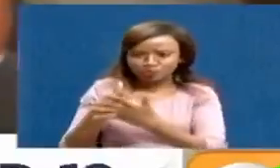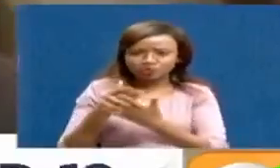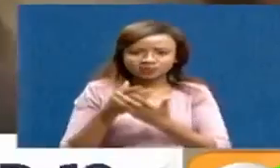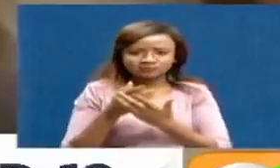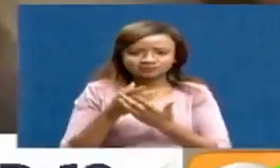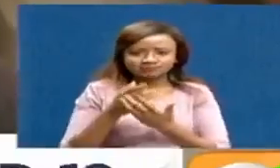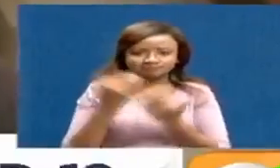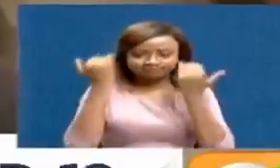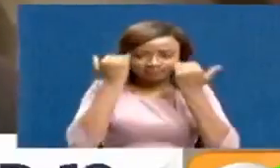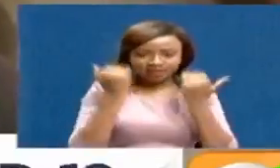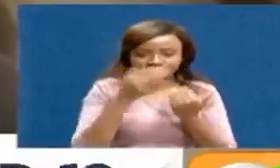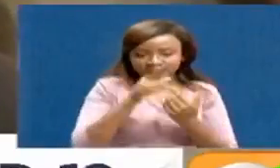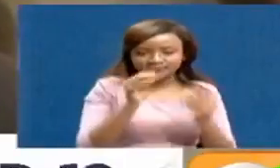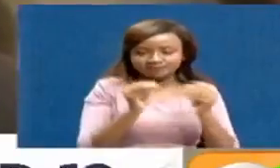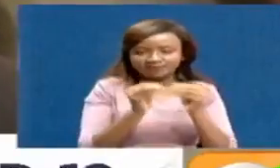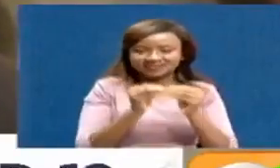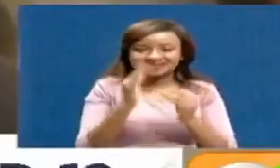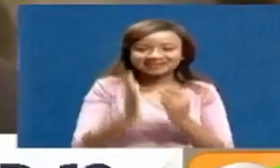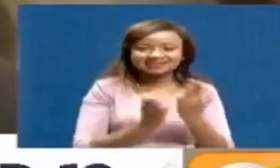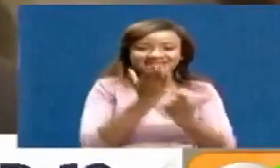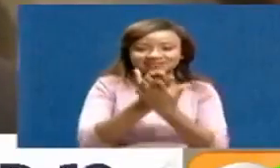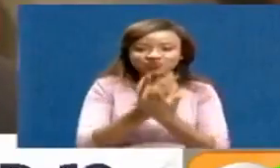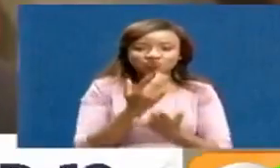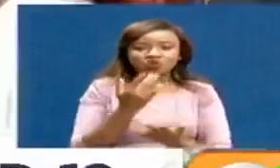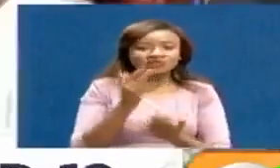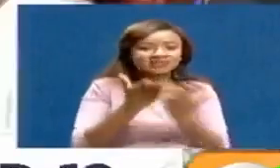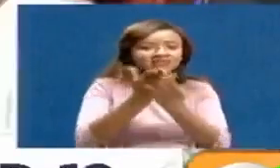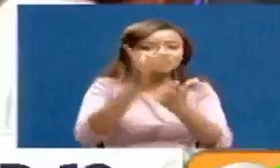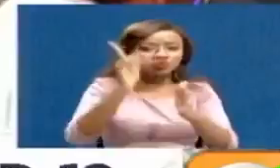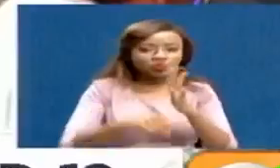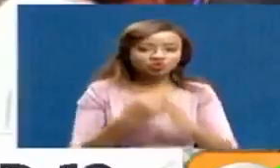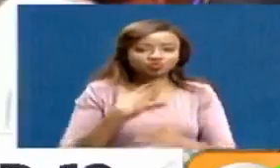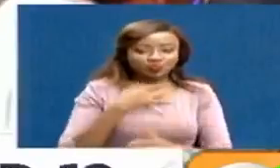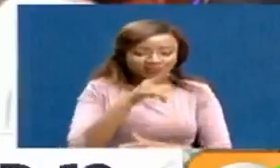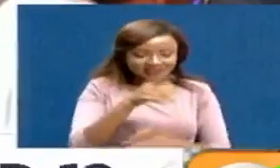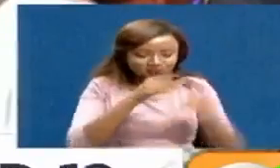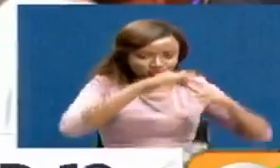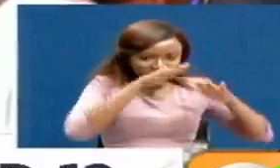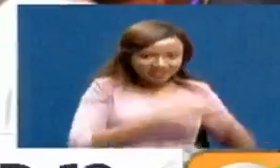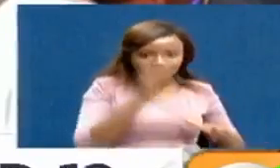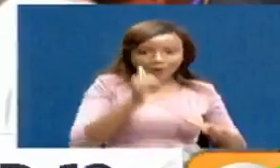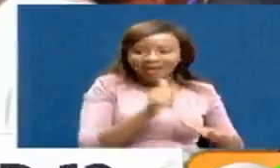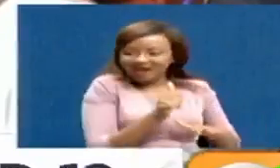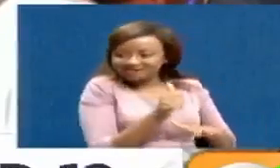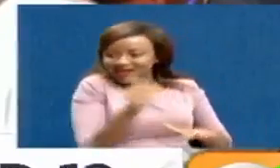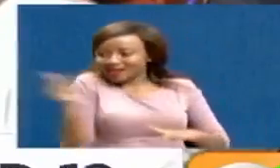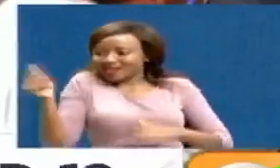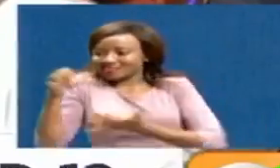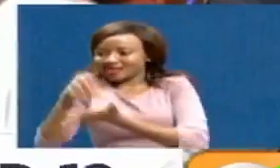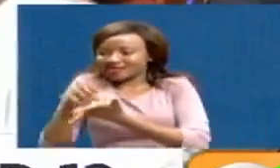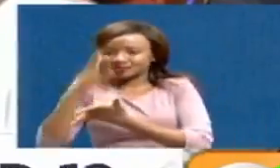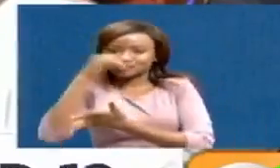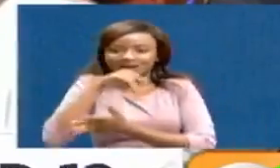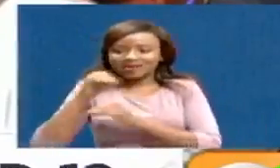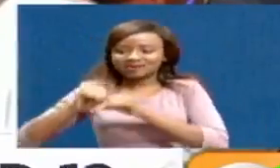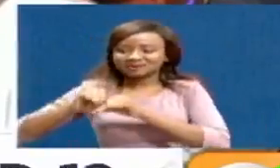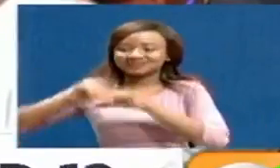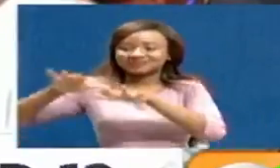Magistrate Elvis Nicheka, seeking to detain him further in a case where he is charged with intentionally spreading the coronavirus.